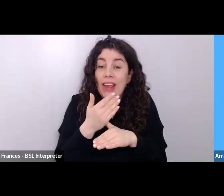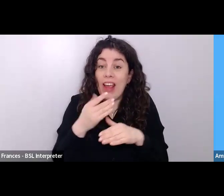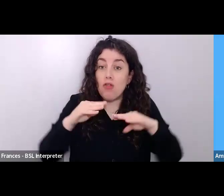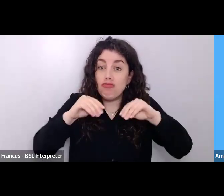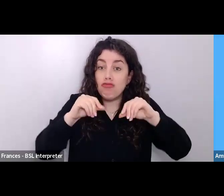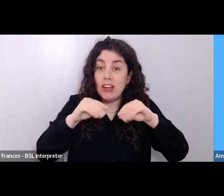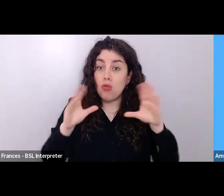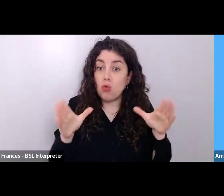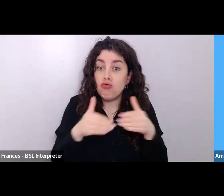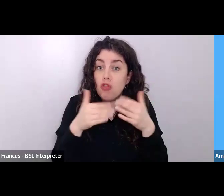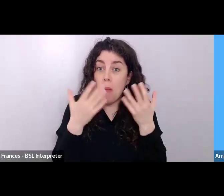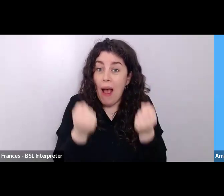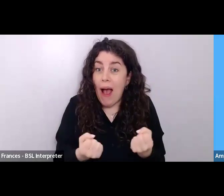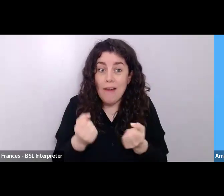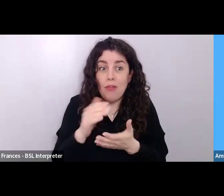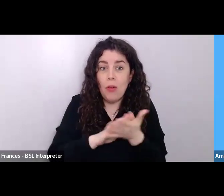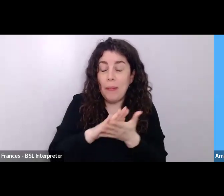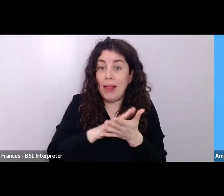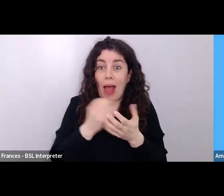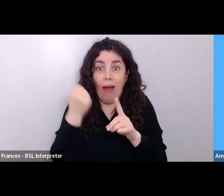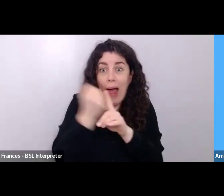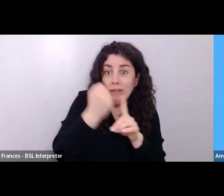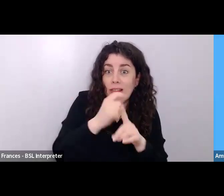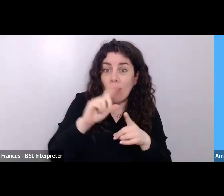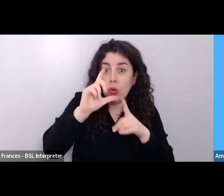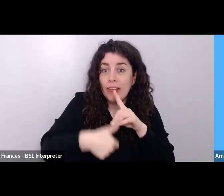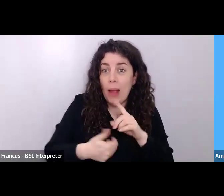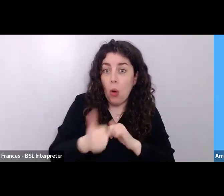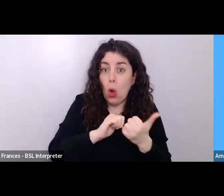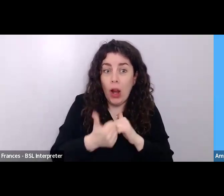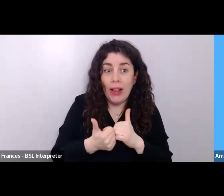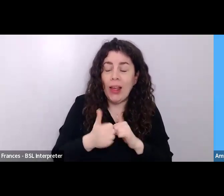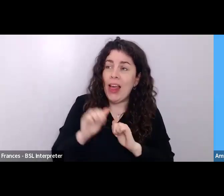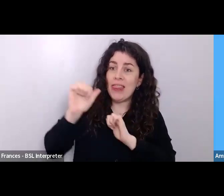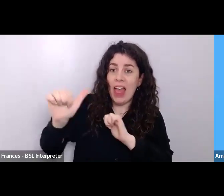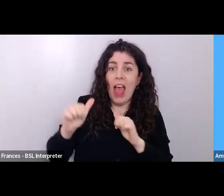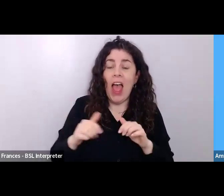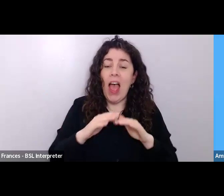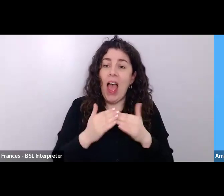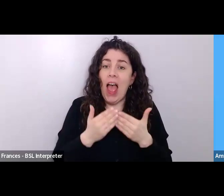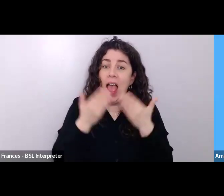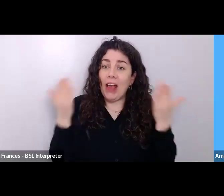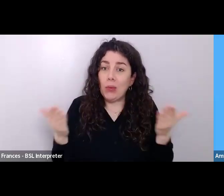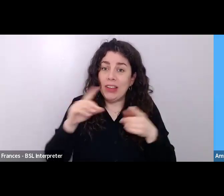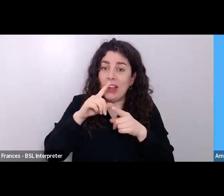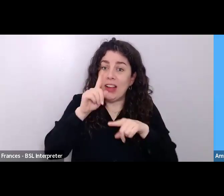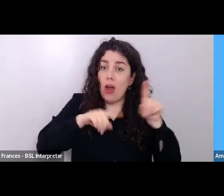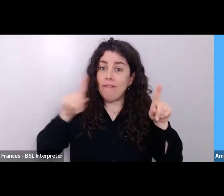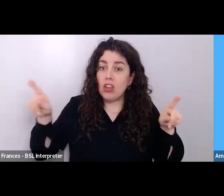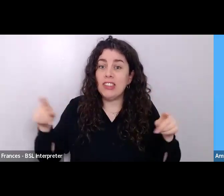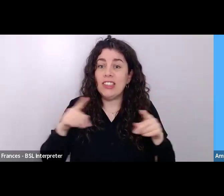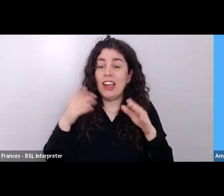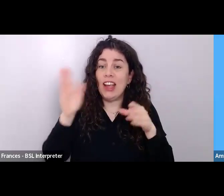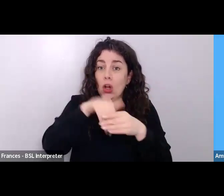for disabled colleagues? What's their equity, diversity and inclusion policy, and does it